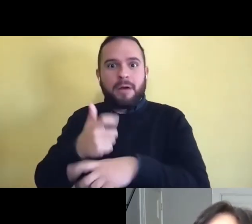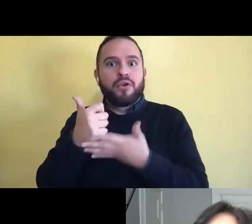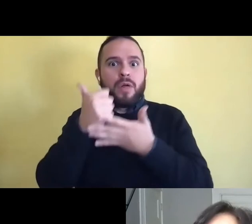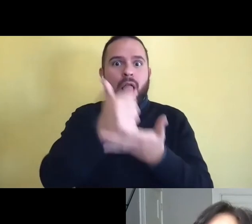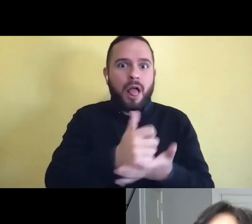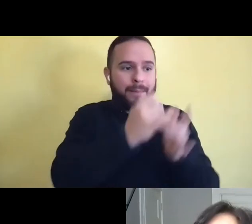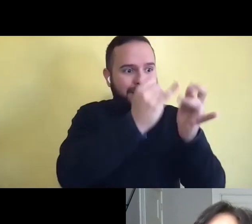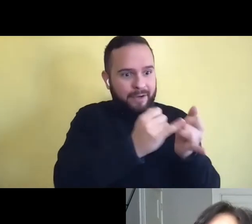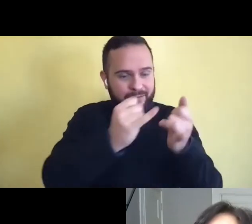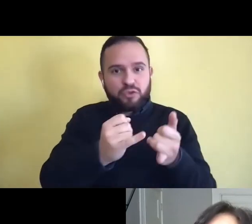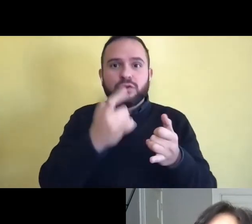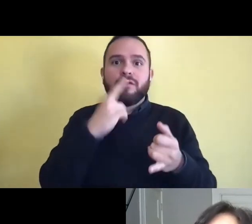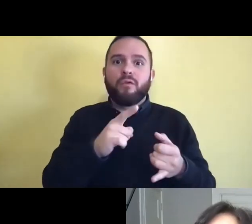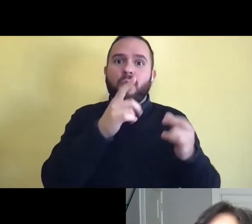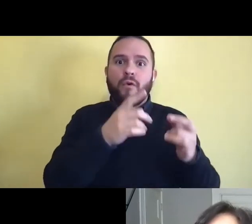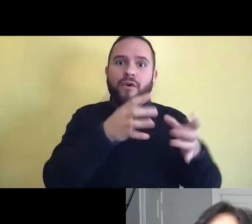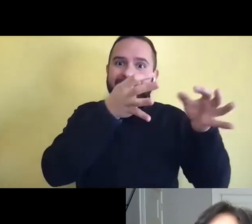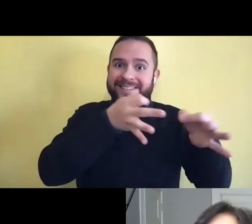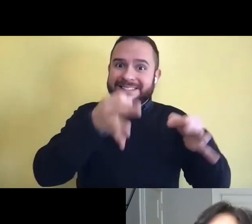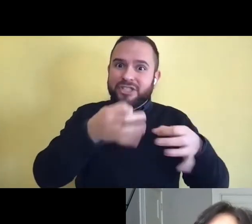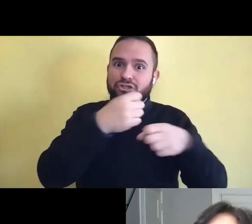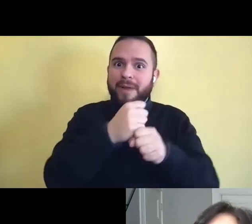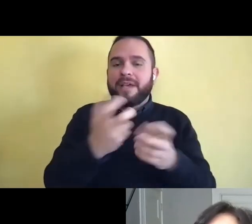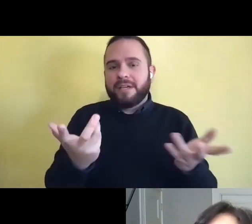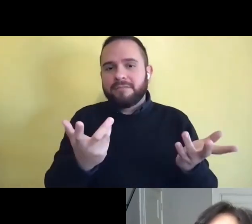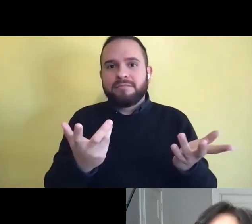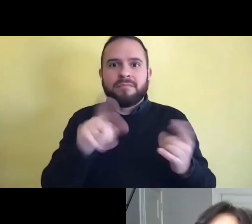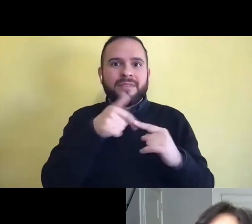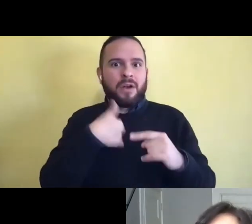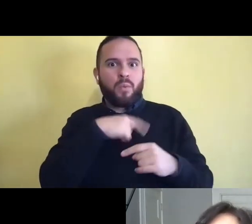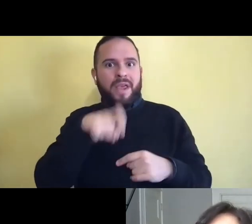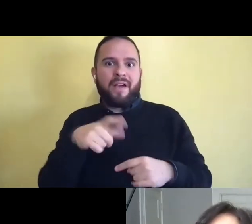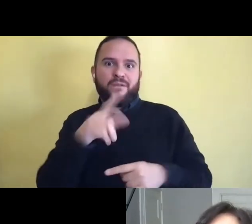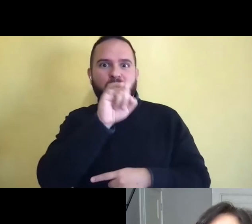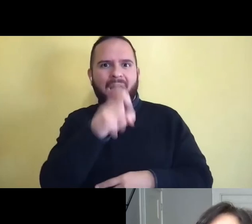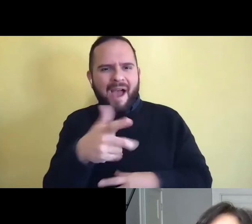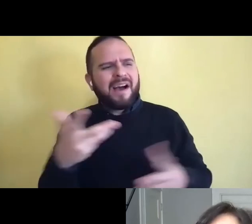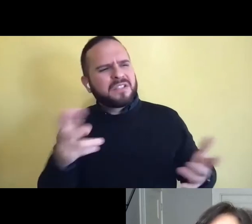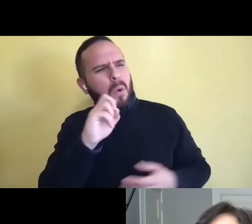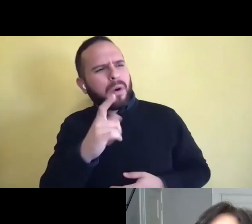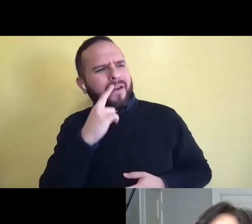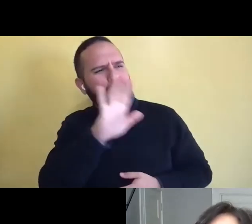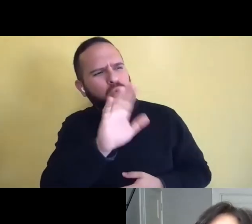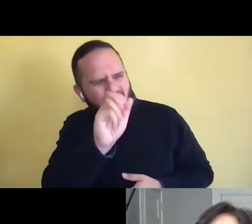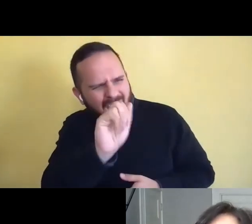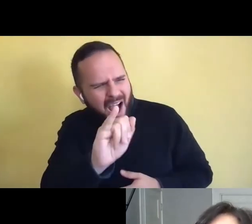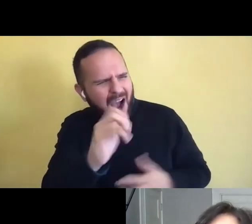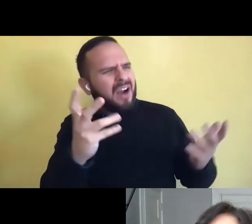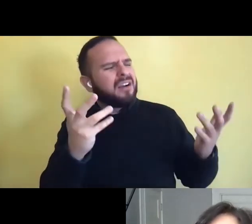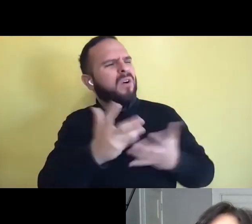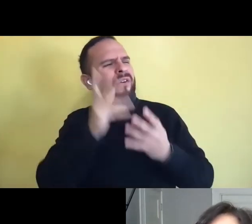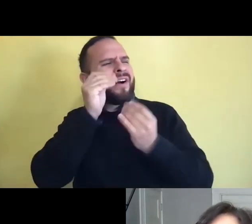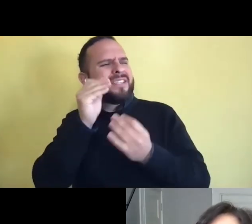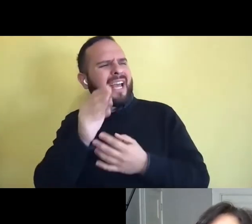to ask questions in the form of, well, what data sets were included? We've started to talk